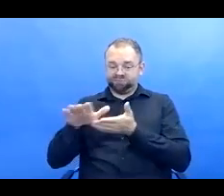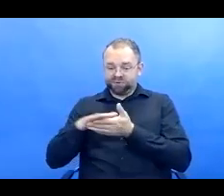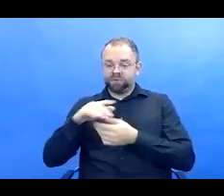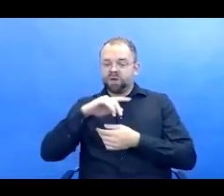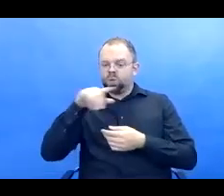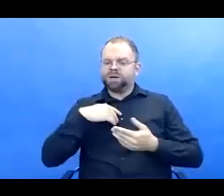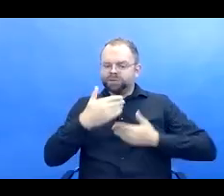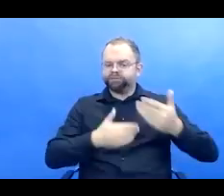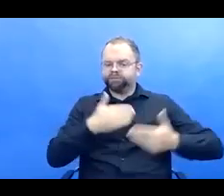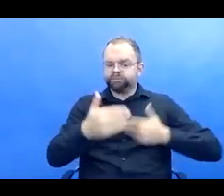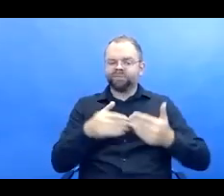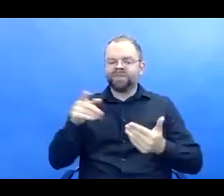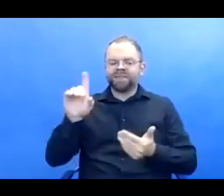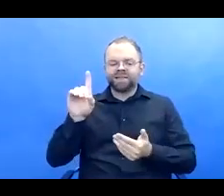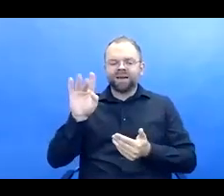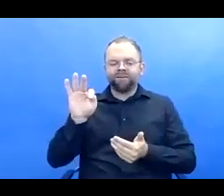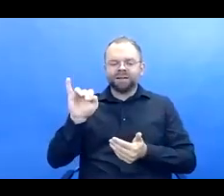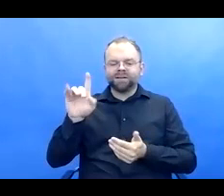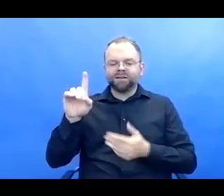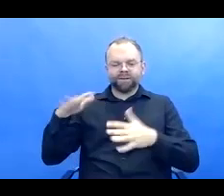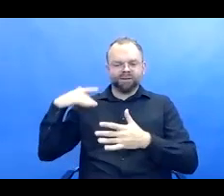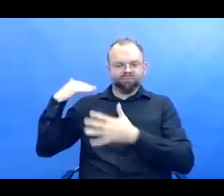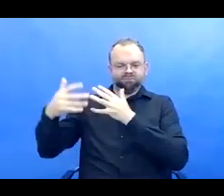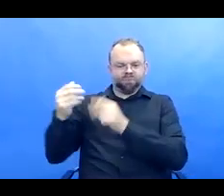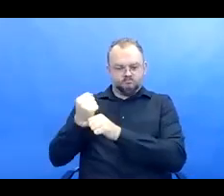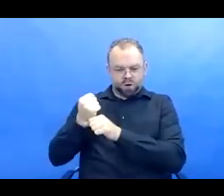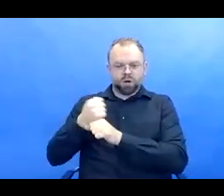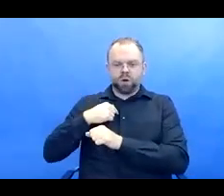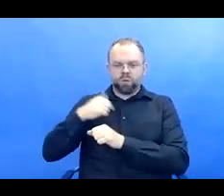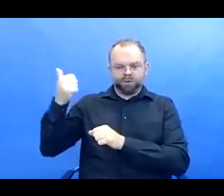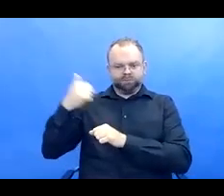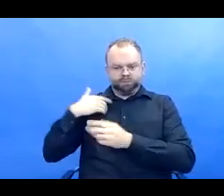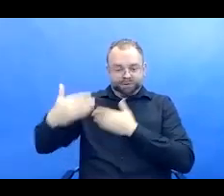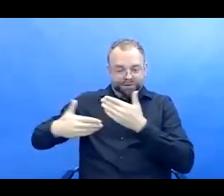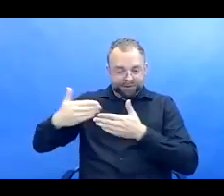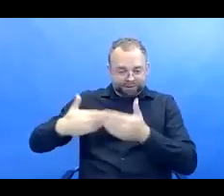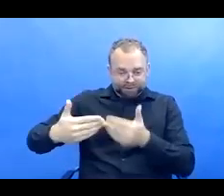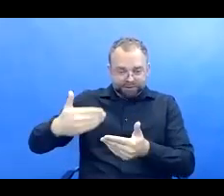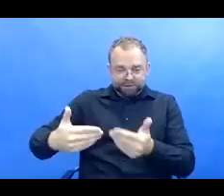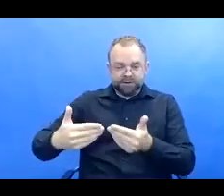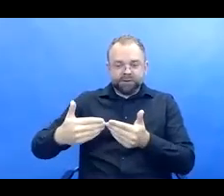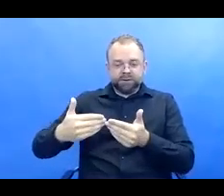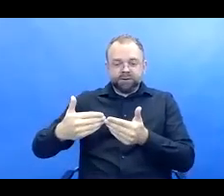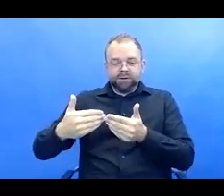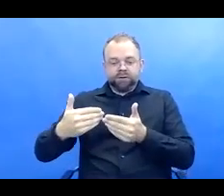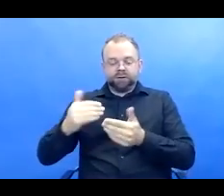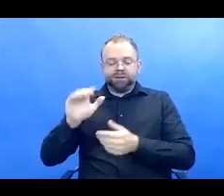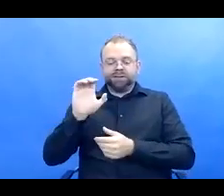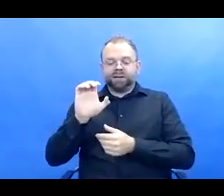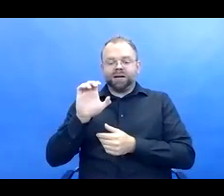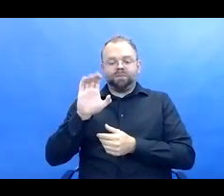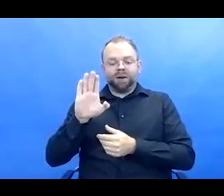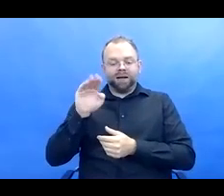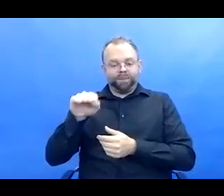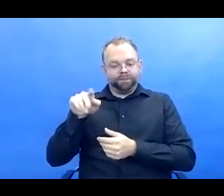pre-existing social protection system, response during COVID-19, and trying to learn from that. One of the points I think you